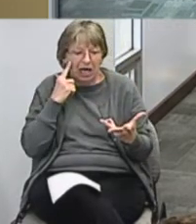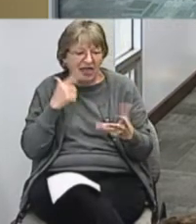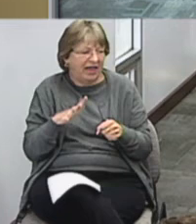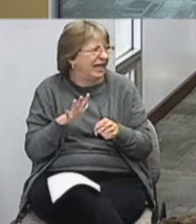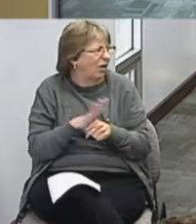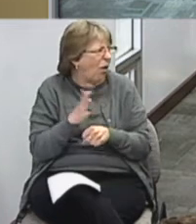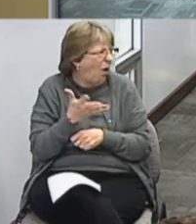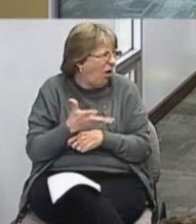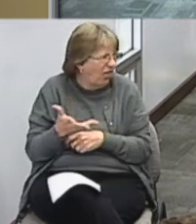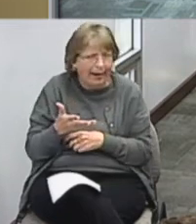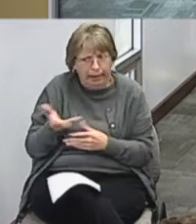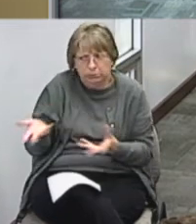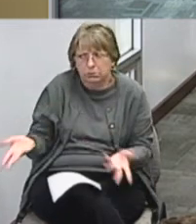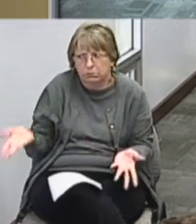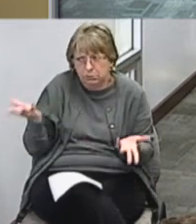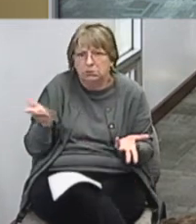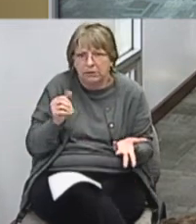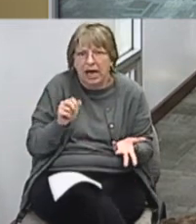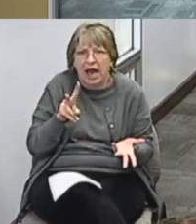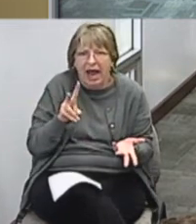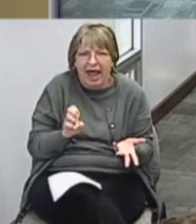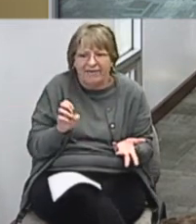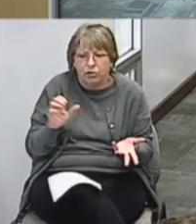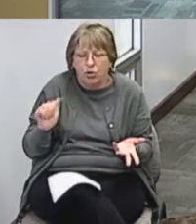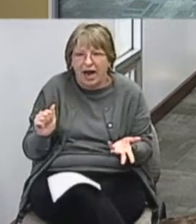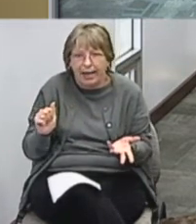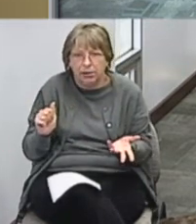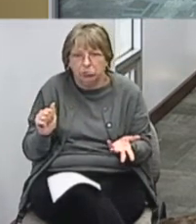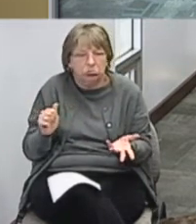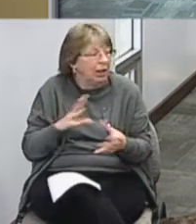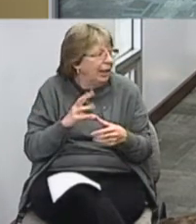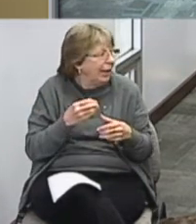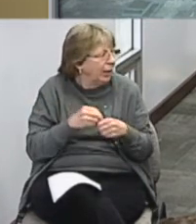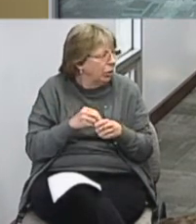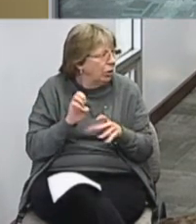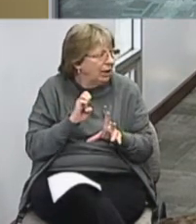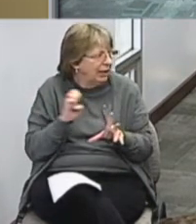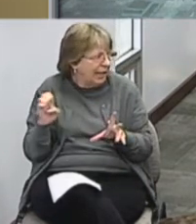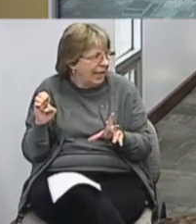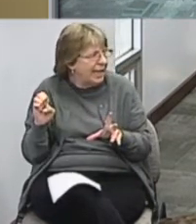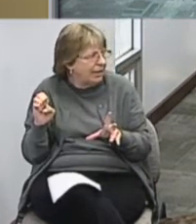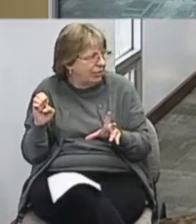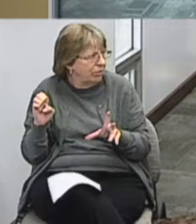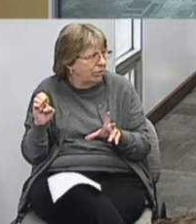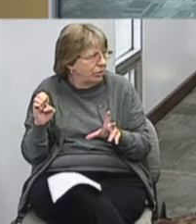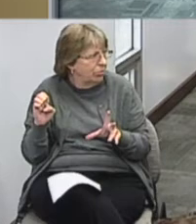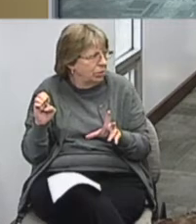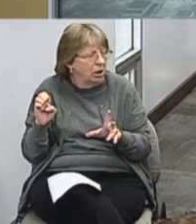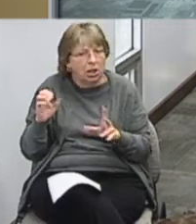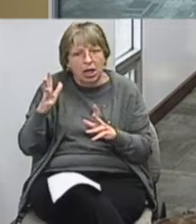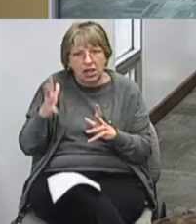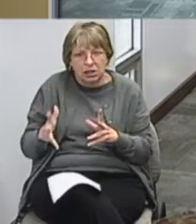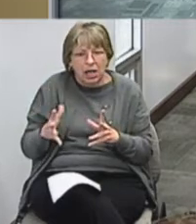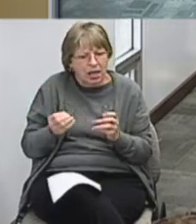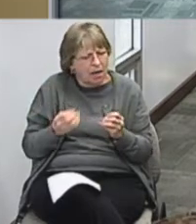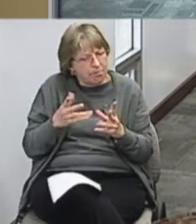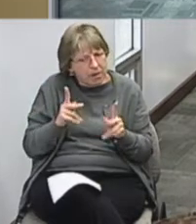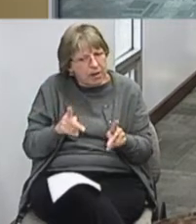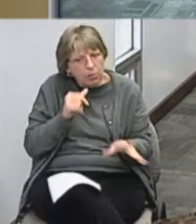A Park, including the eastern side of it, which many people dub Grasshopper Park. Right. I left